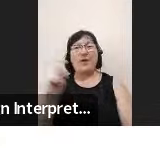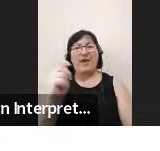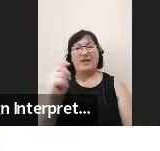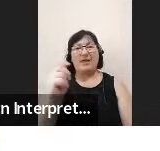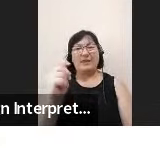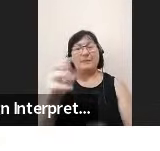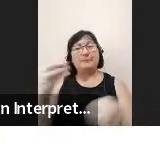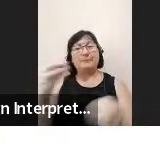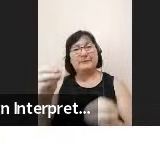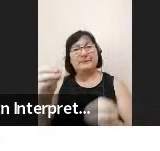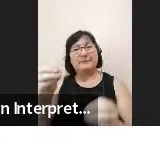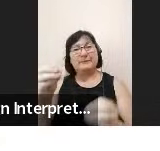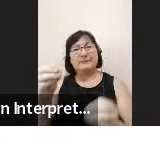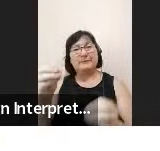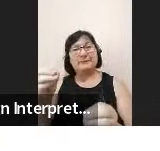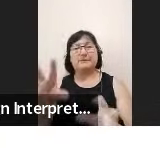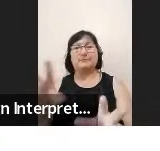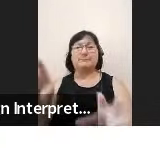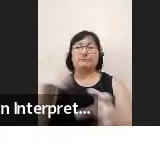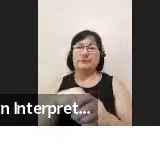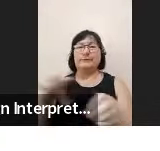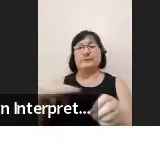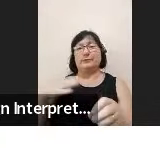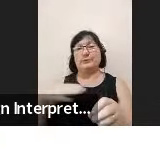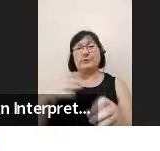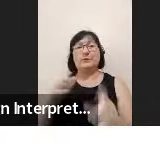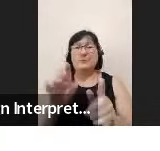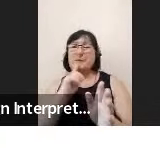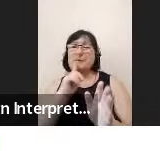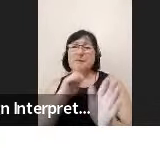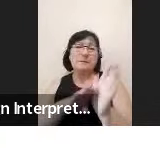resounding success. Sitting with you today, there's still a lot